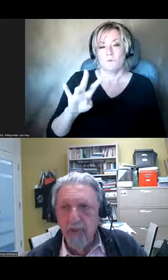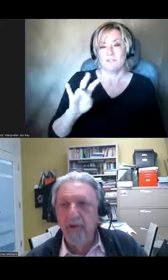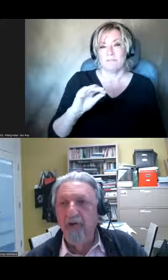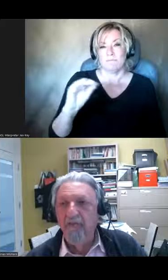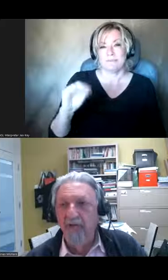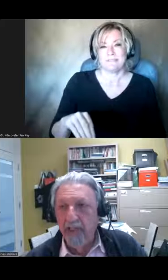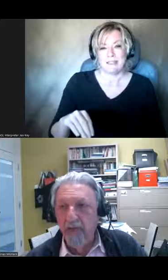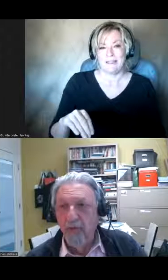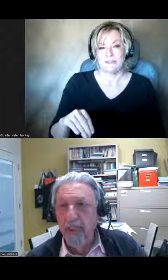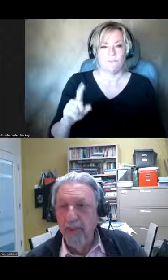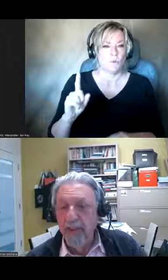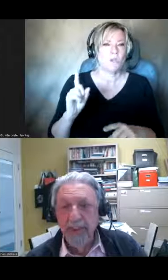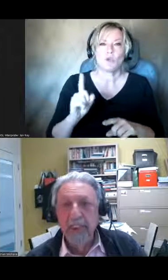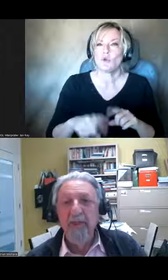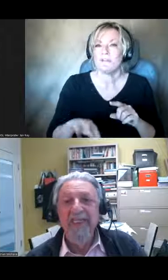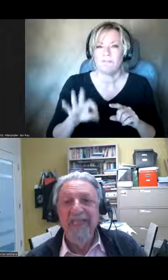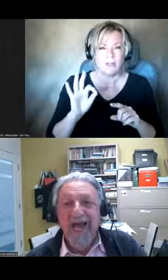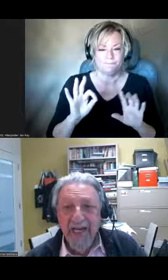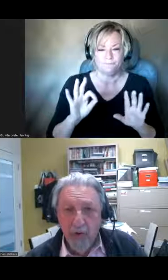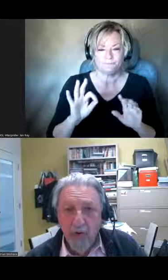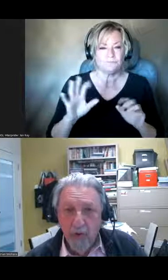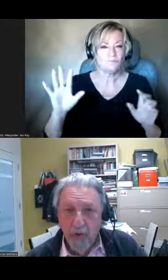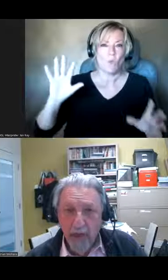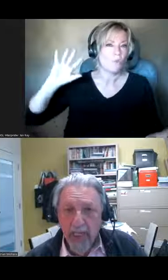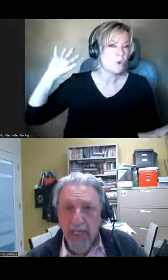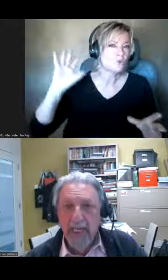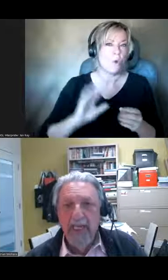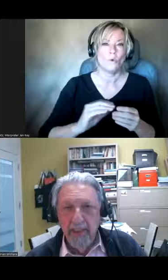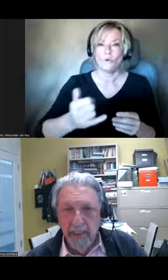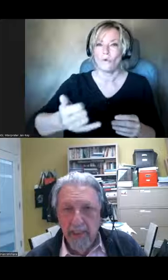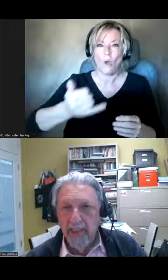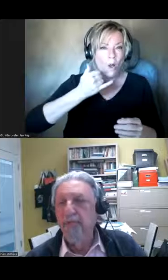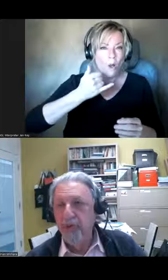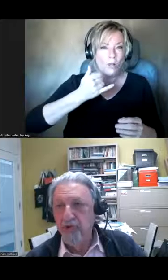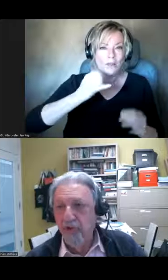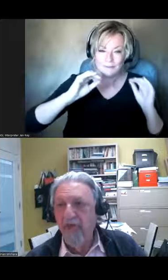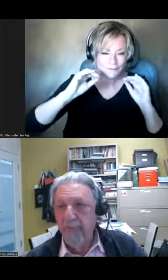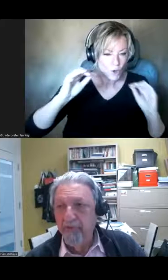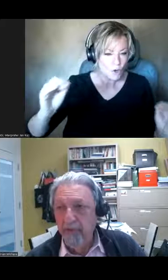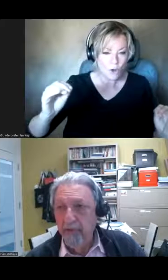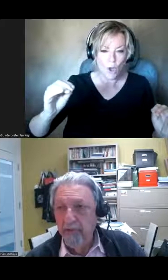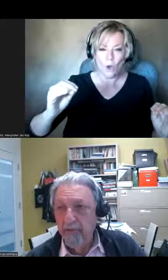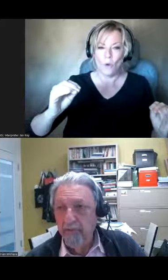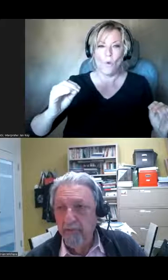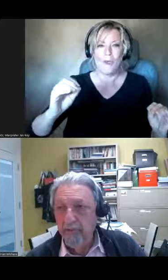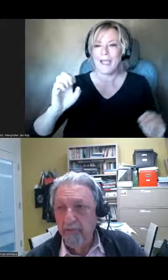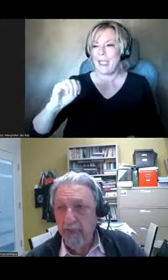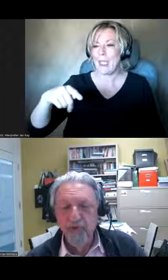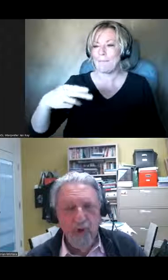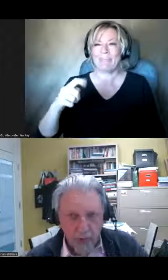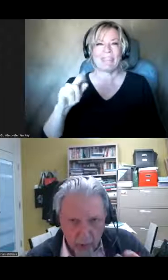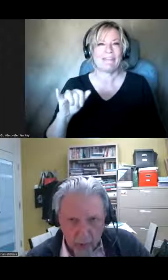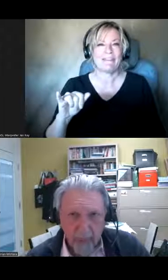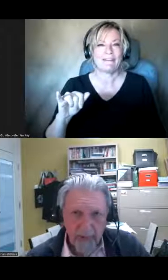47%, we could not find during the entire call any expression of empathy.